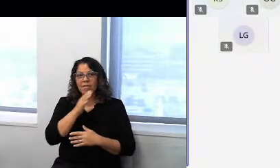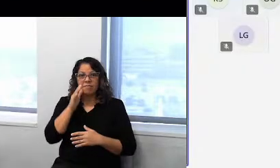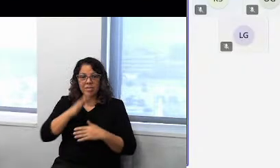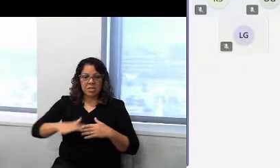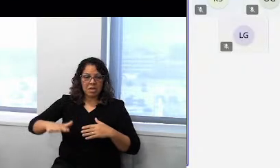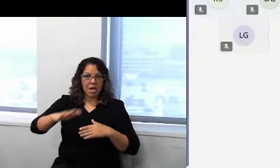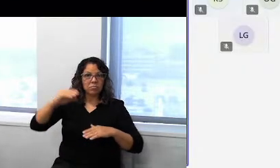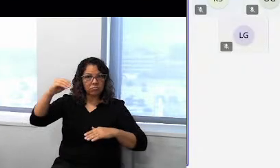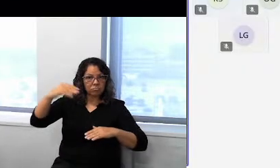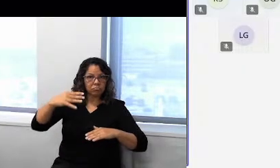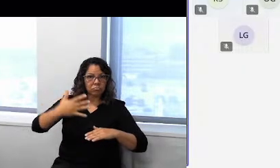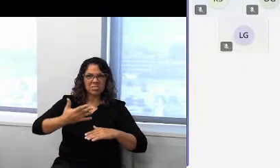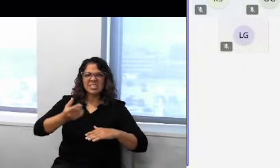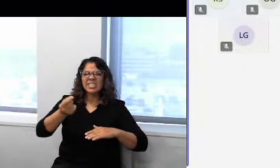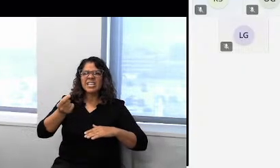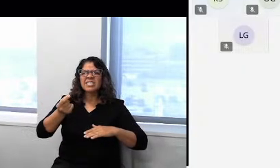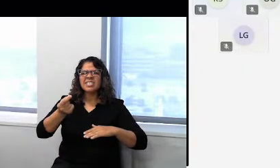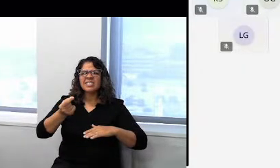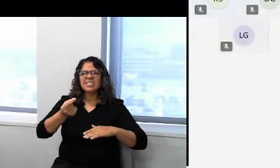Yes.